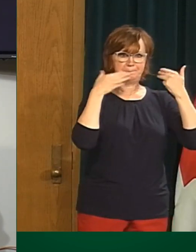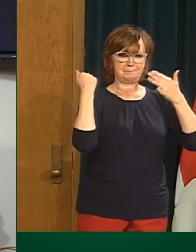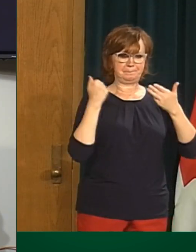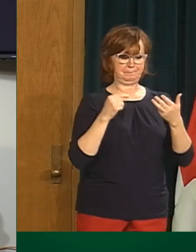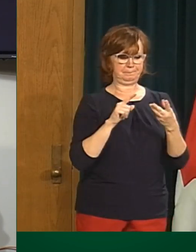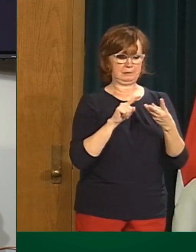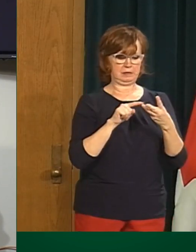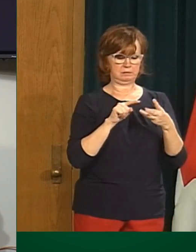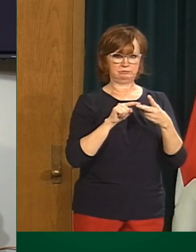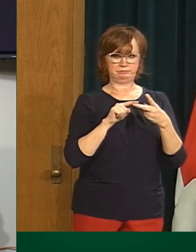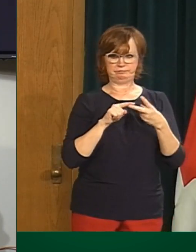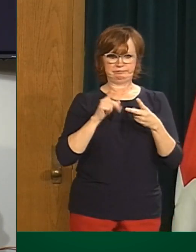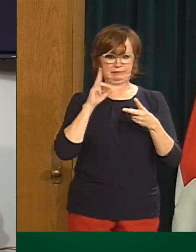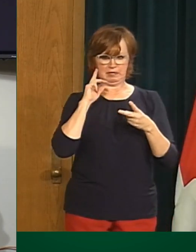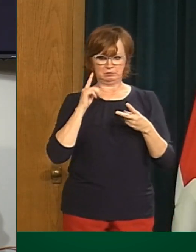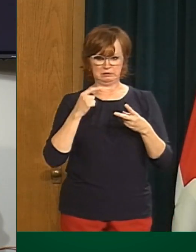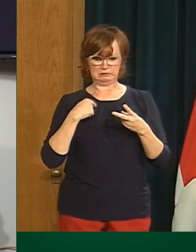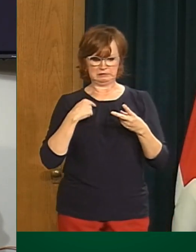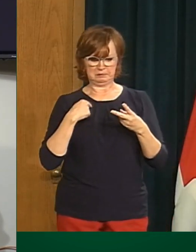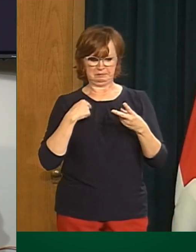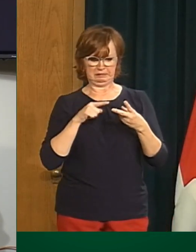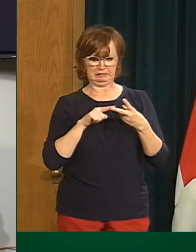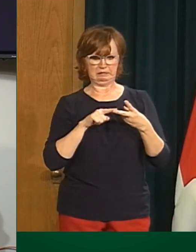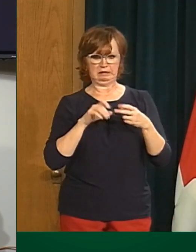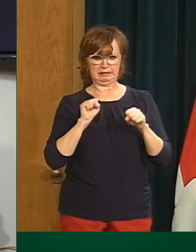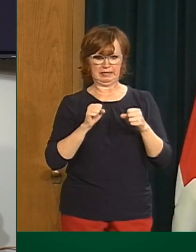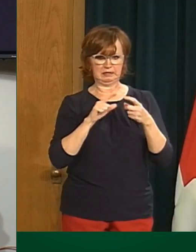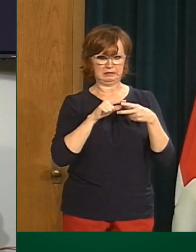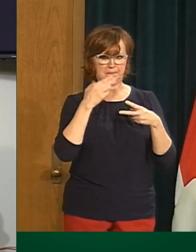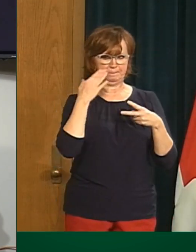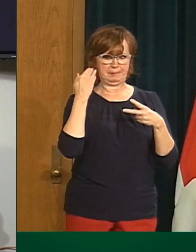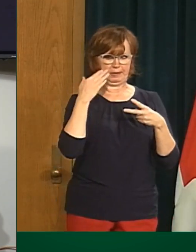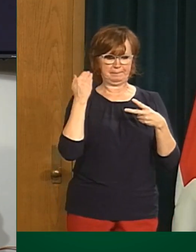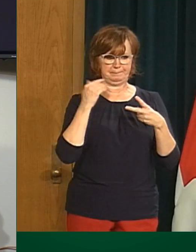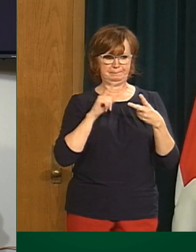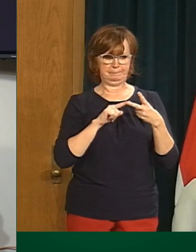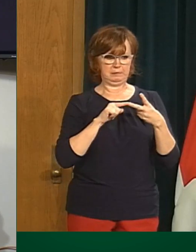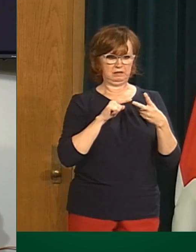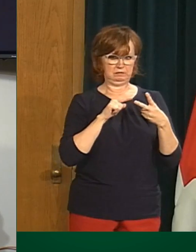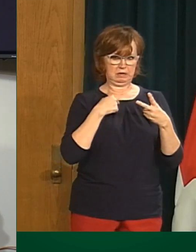don't know how this will apply to them and are concerned about whether or not they should go back to work.